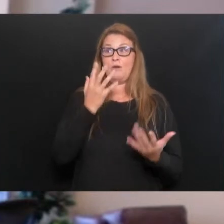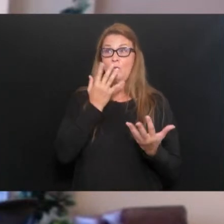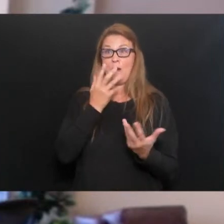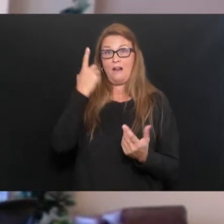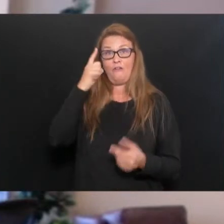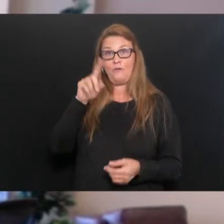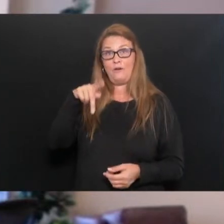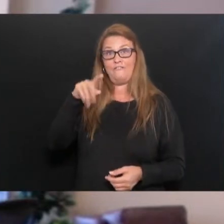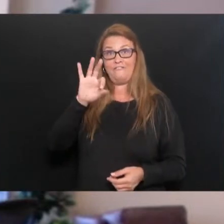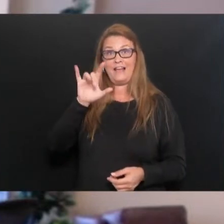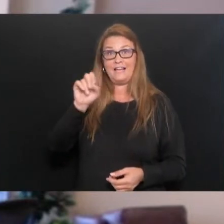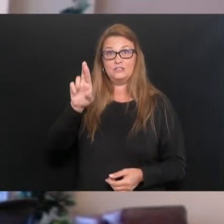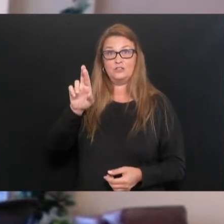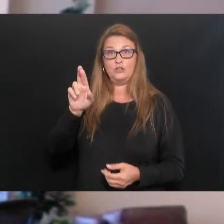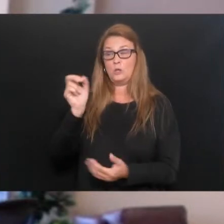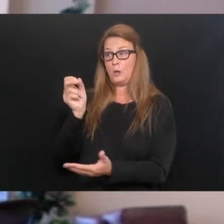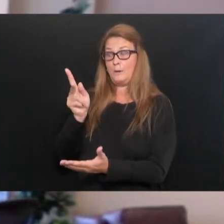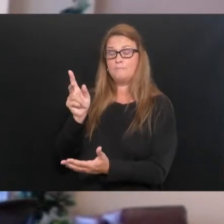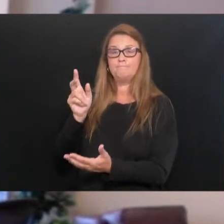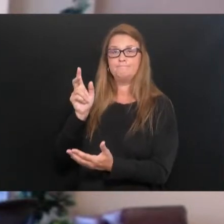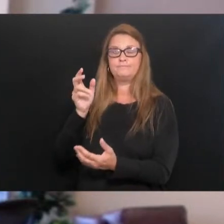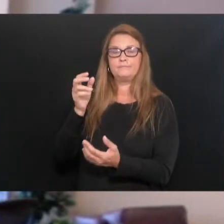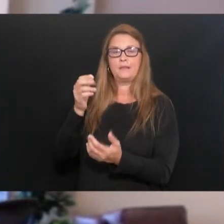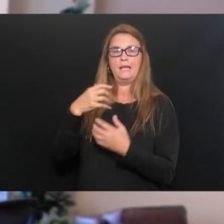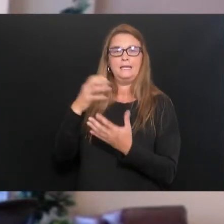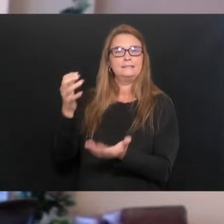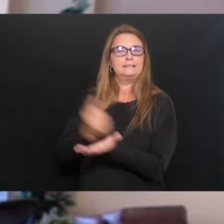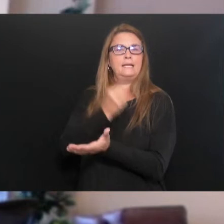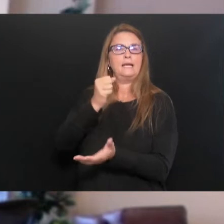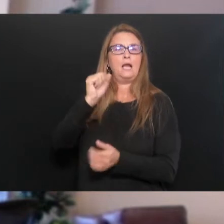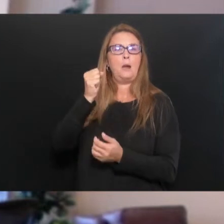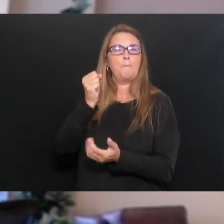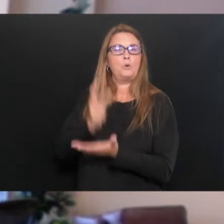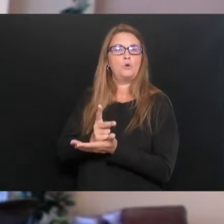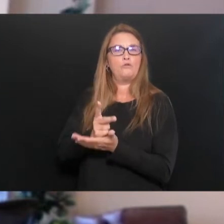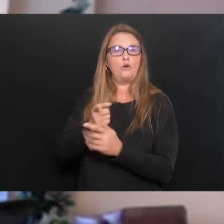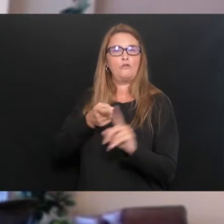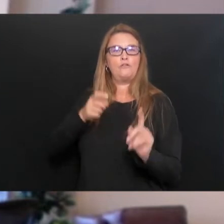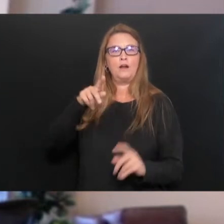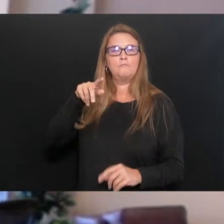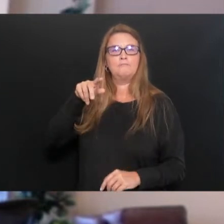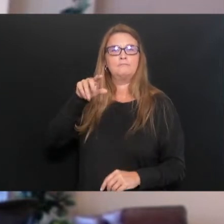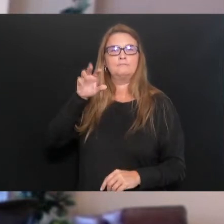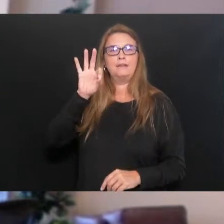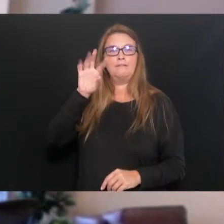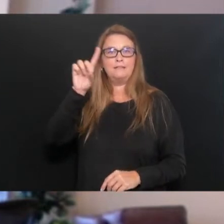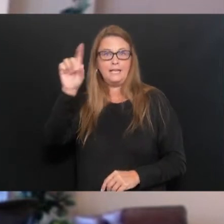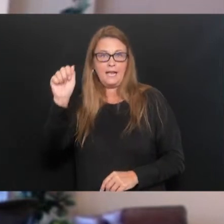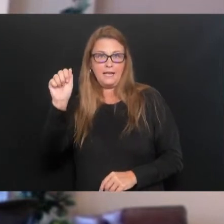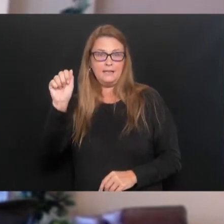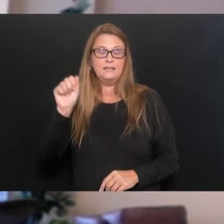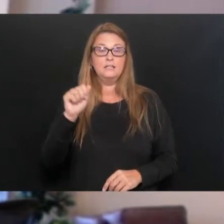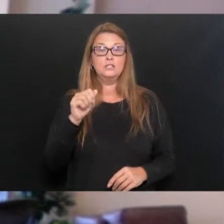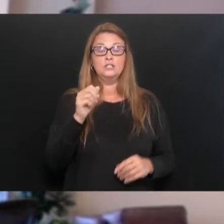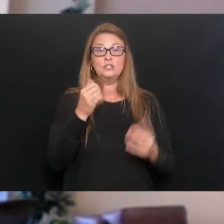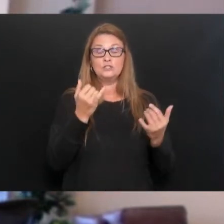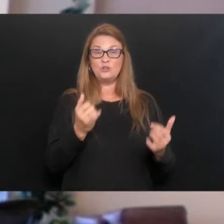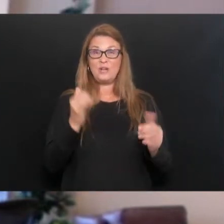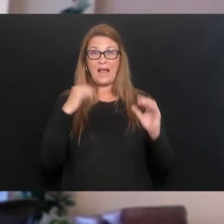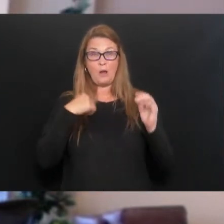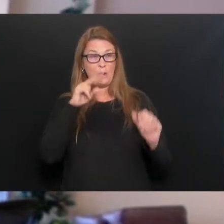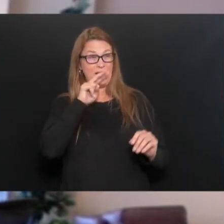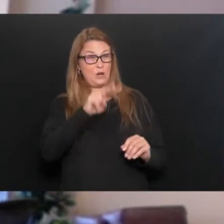to the Food and Drug Administration the last week in October. And as we look at our hospital numbers,